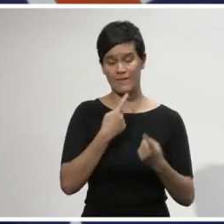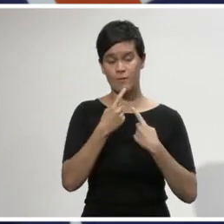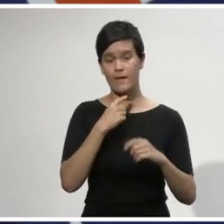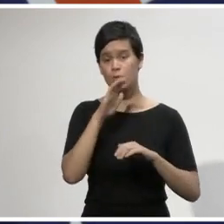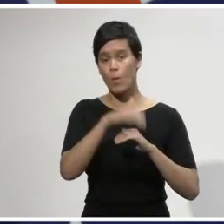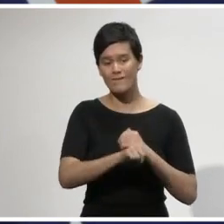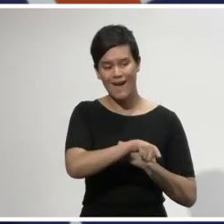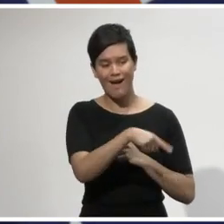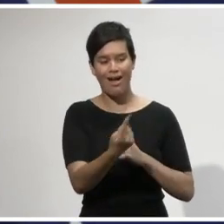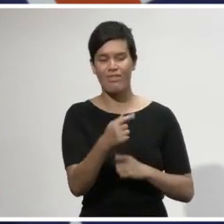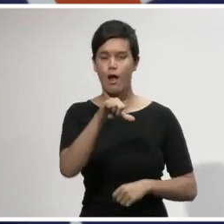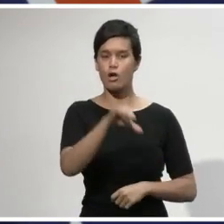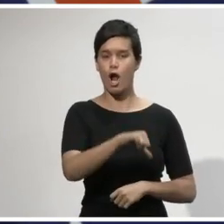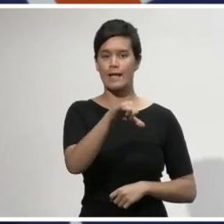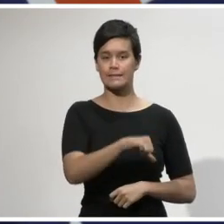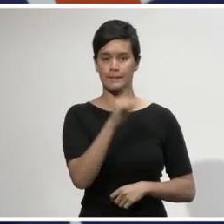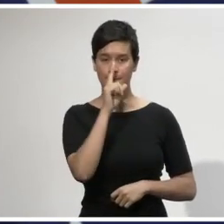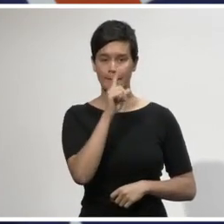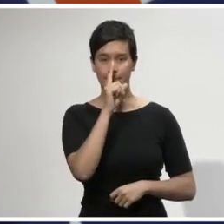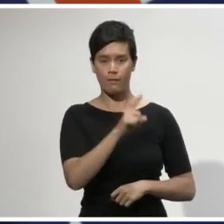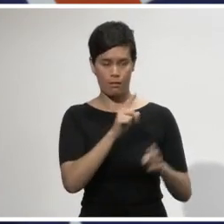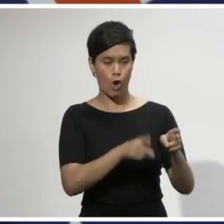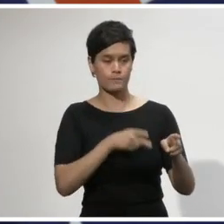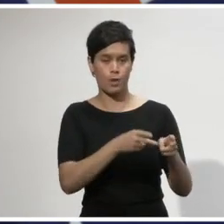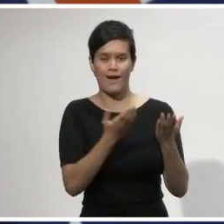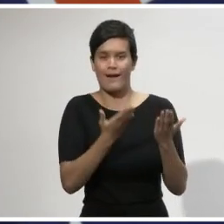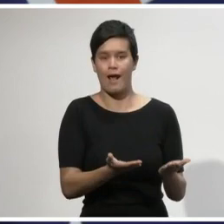other Rosewood residents and their families.